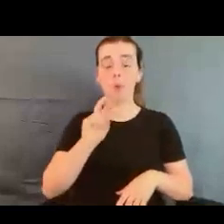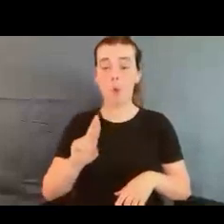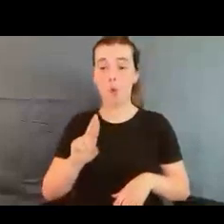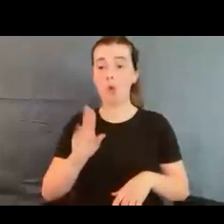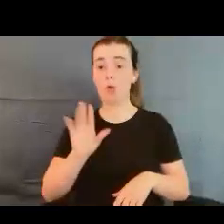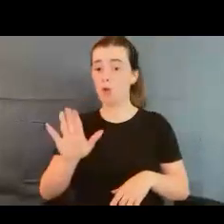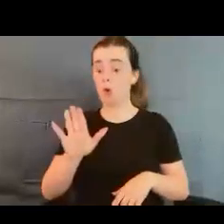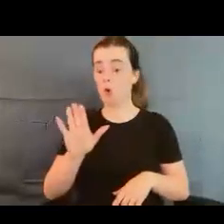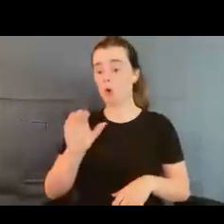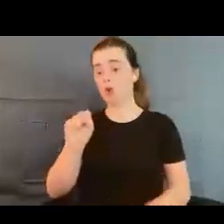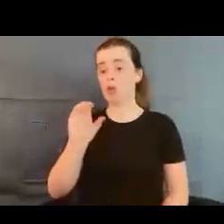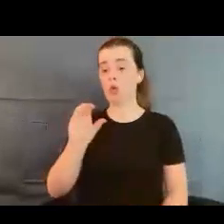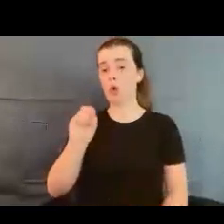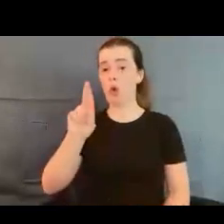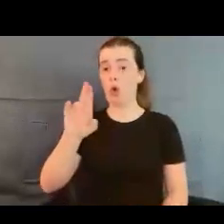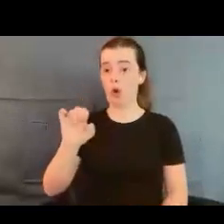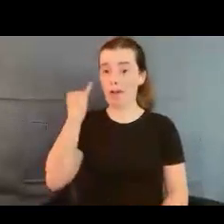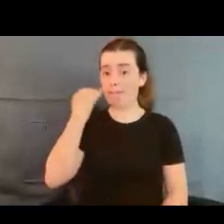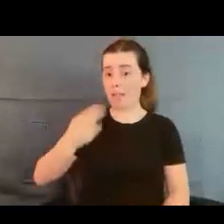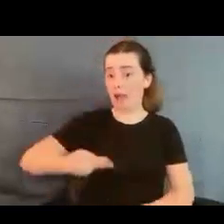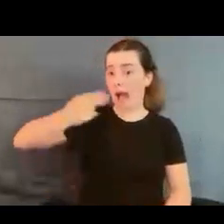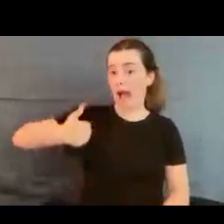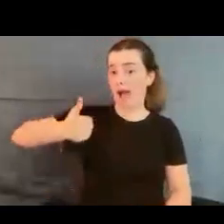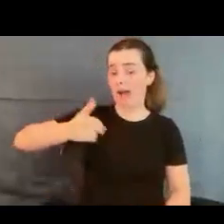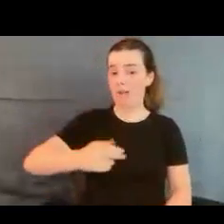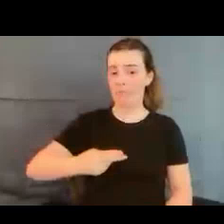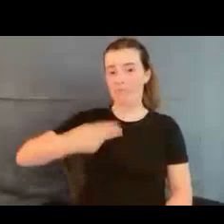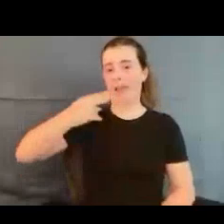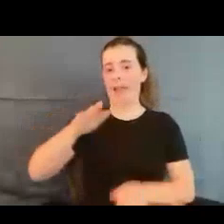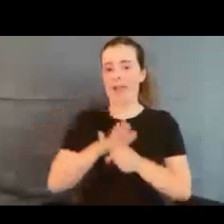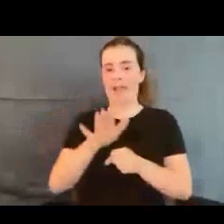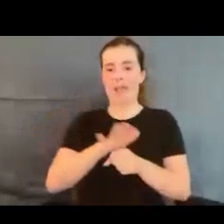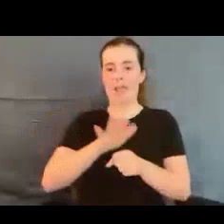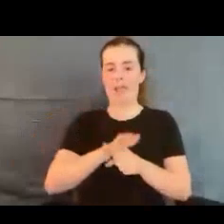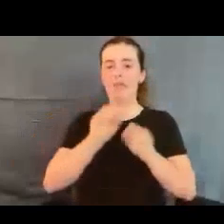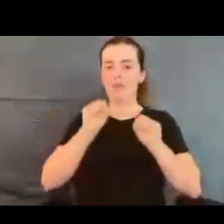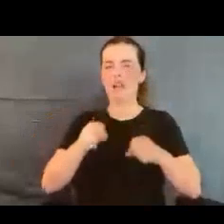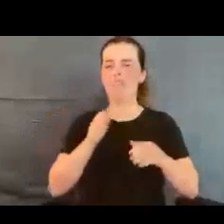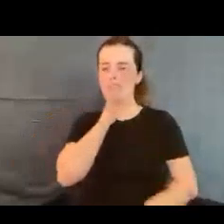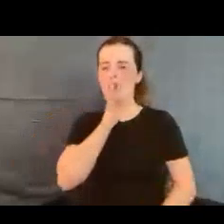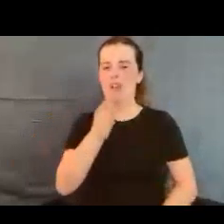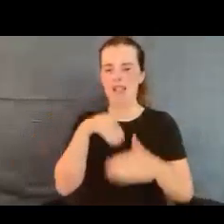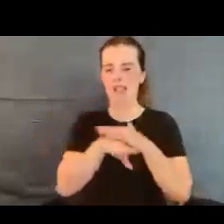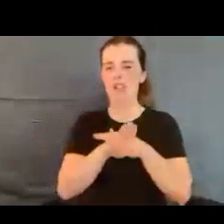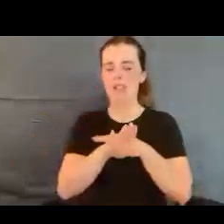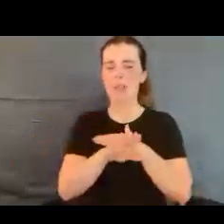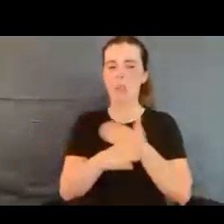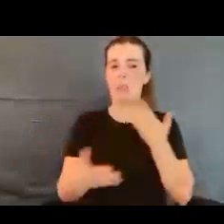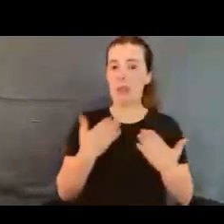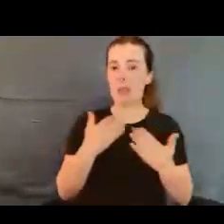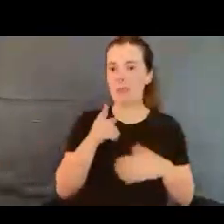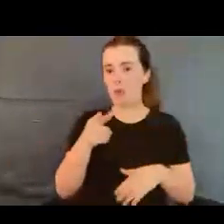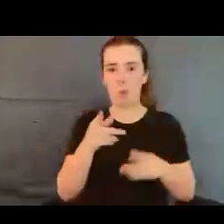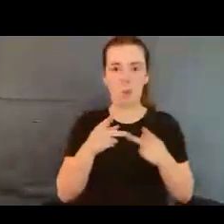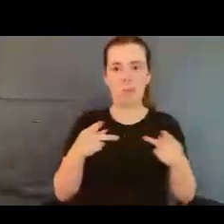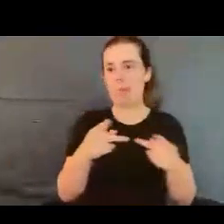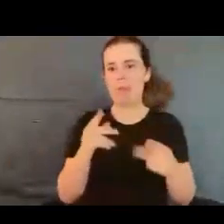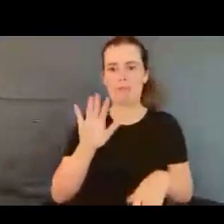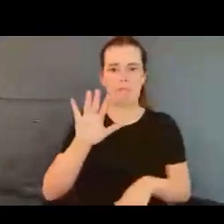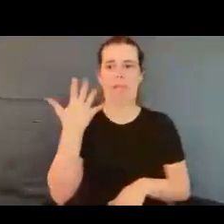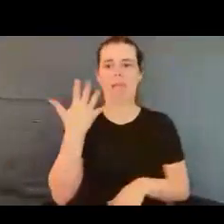be high enough that where you could also get a direct entry. So it's totally possible that you would place like fifth at some UTMB World Series event, but it's really